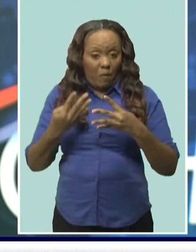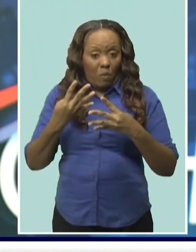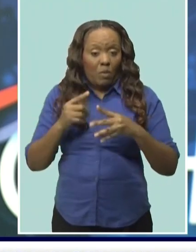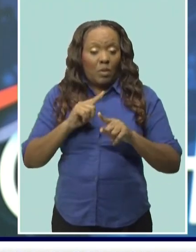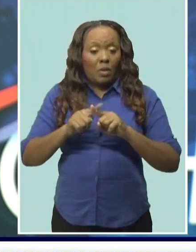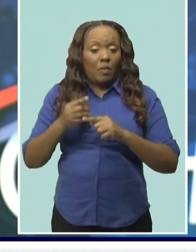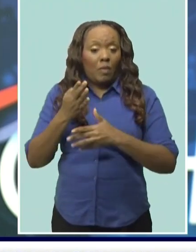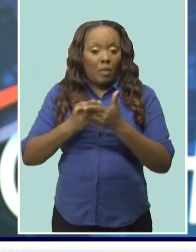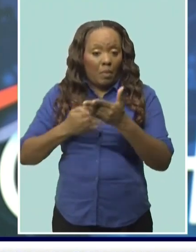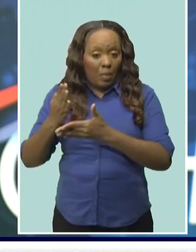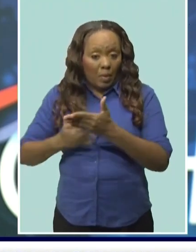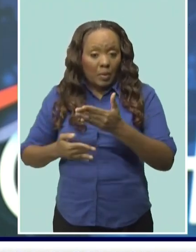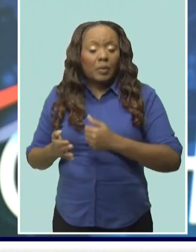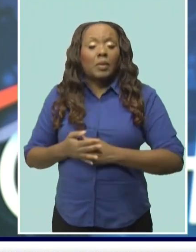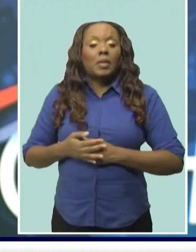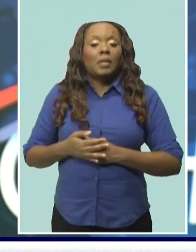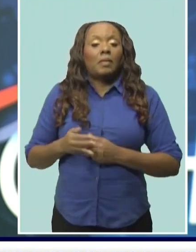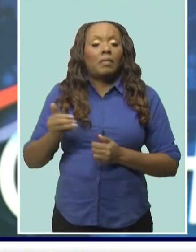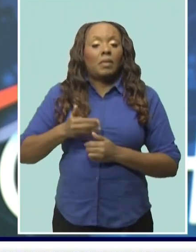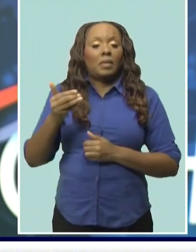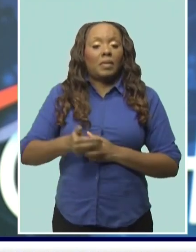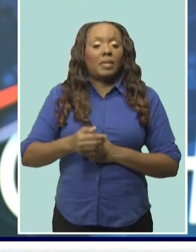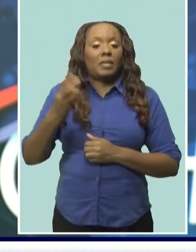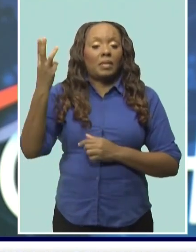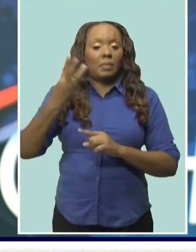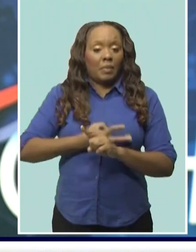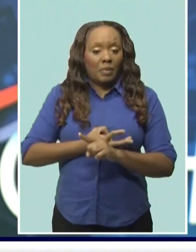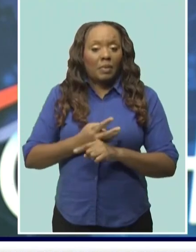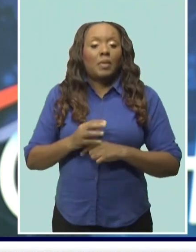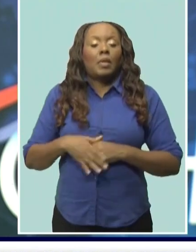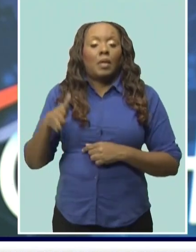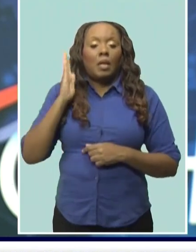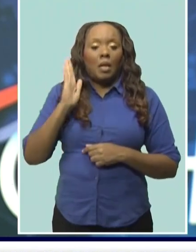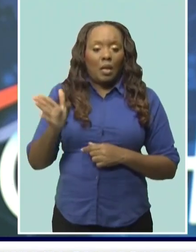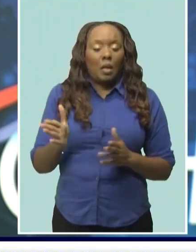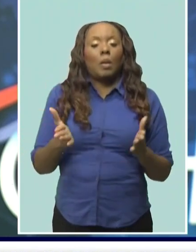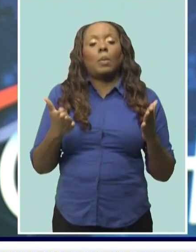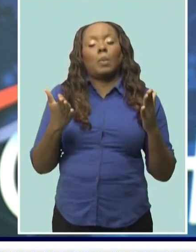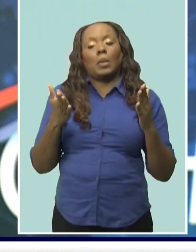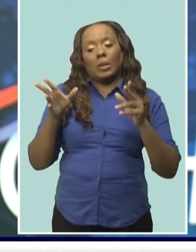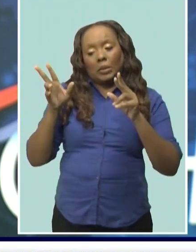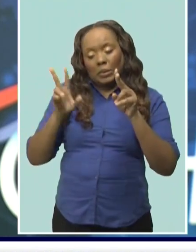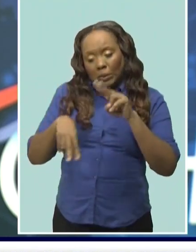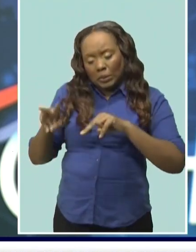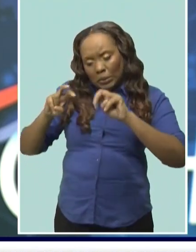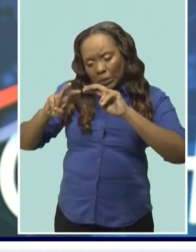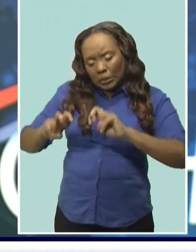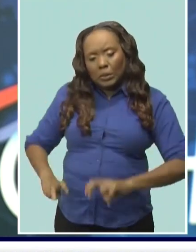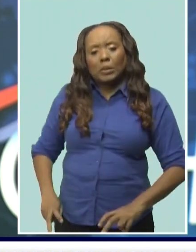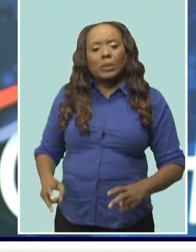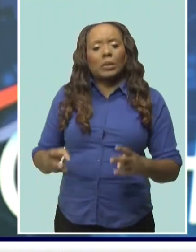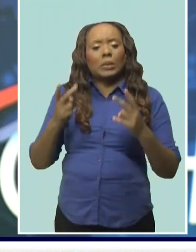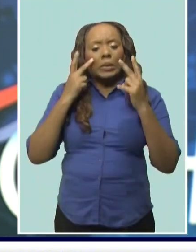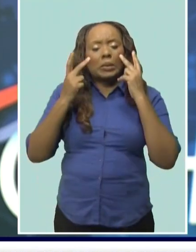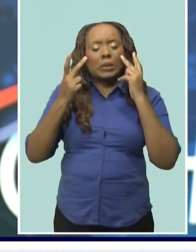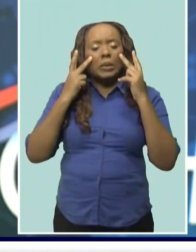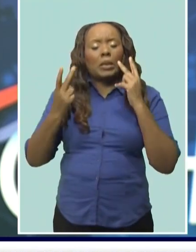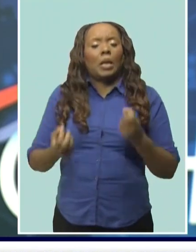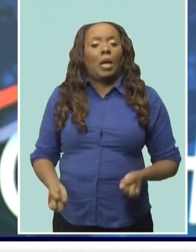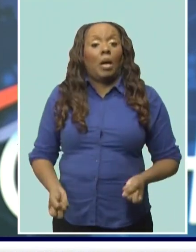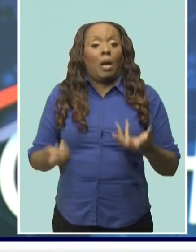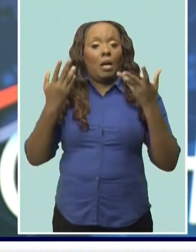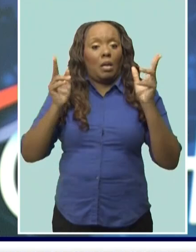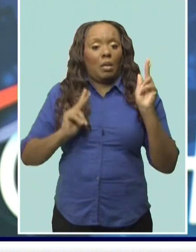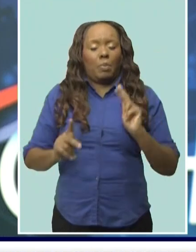of Living Conditions. Mr. Humphrey says within the next 6 months, Barbados' poverty line will be known based on the findings of the